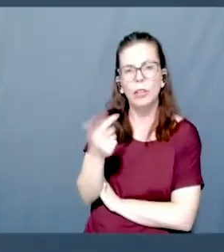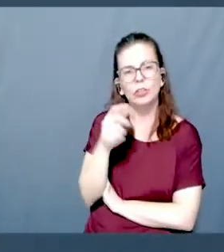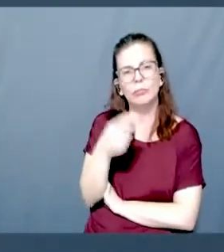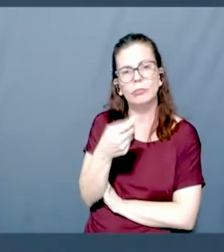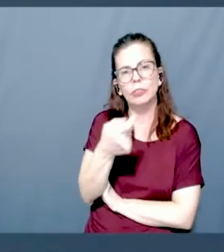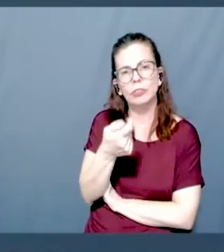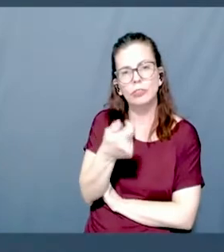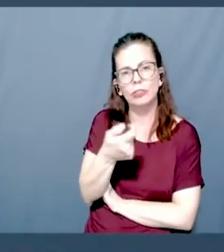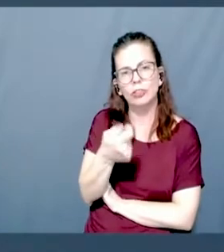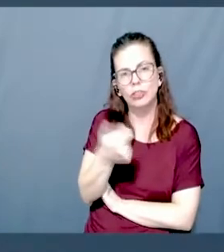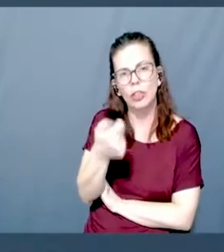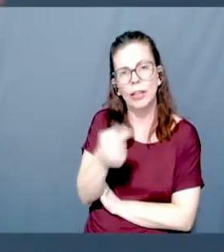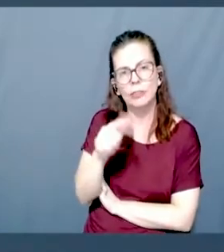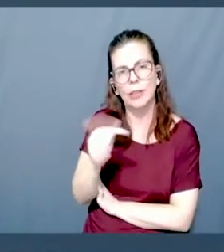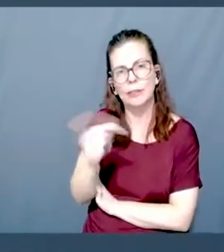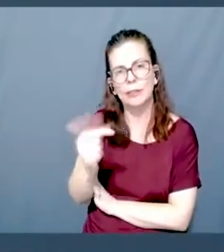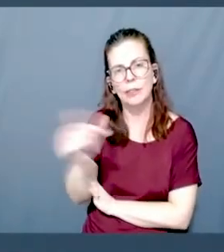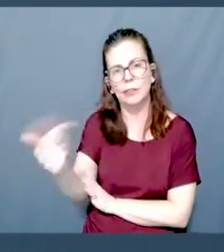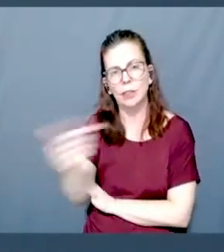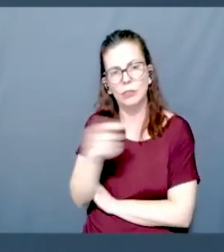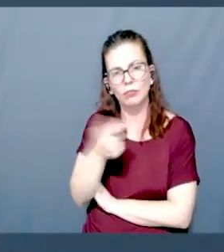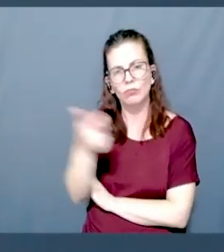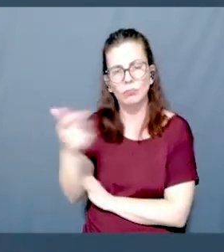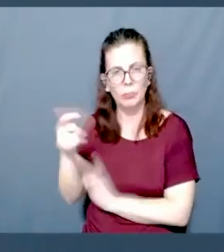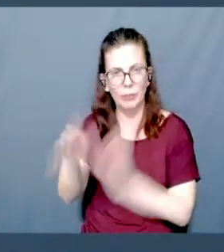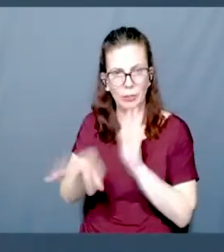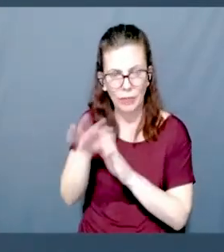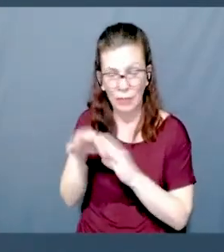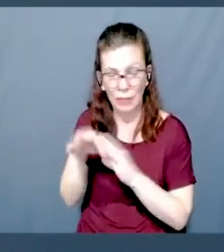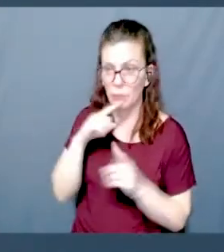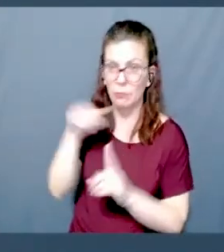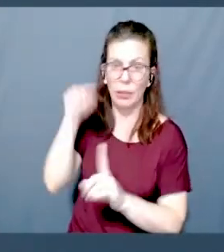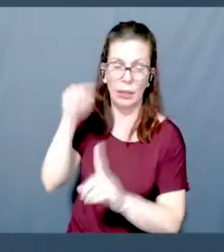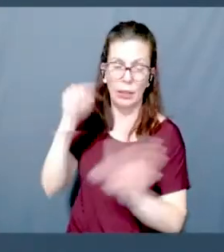of curated channels. At the end of the day, it's just presenting to you a